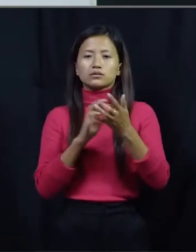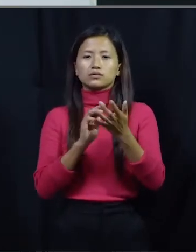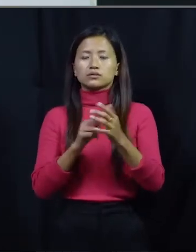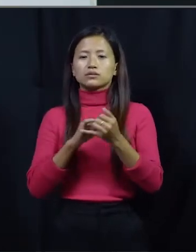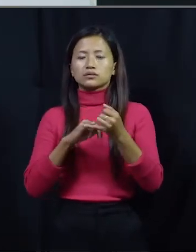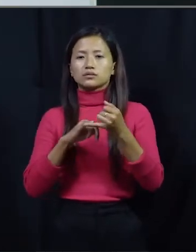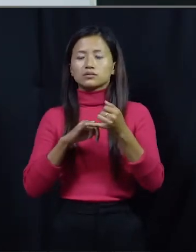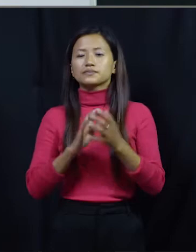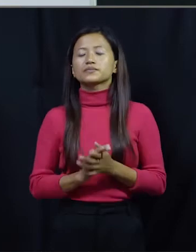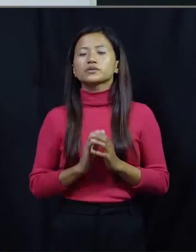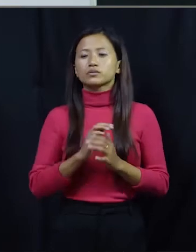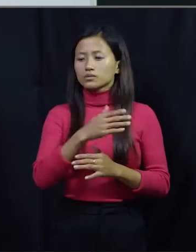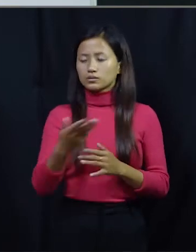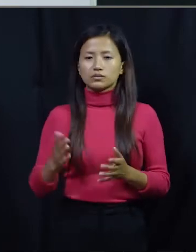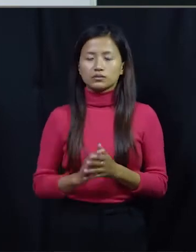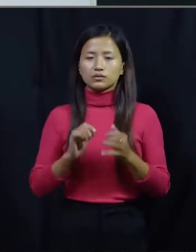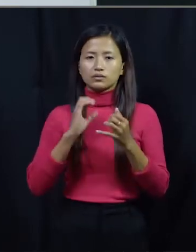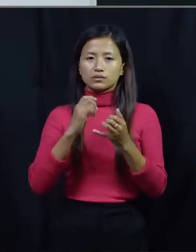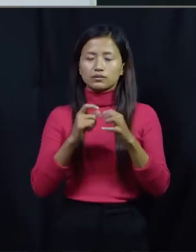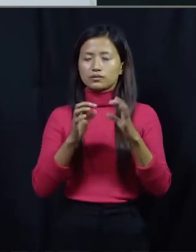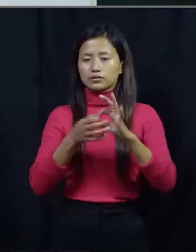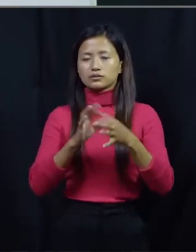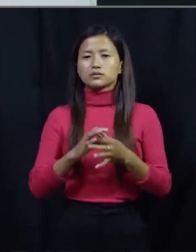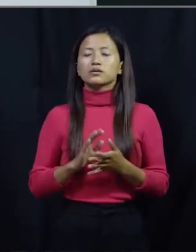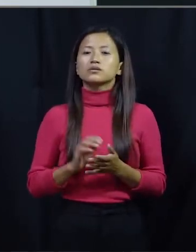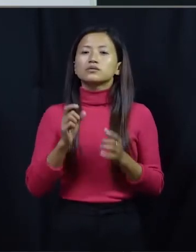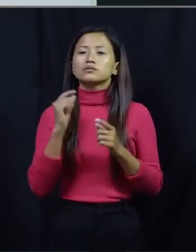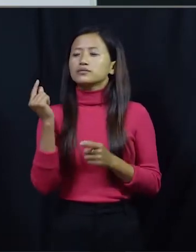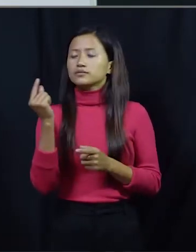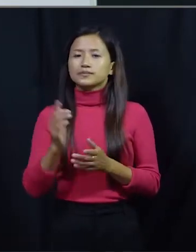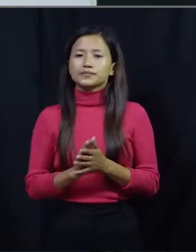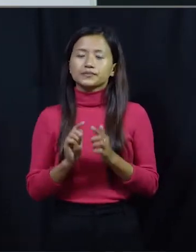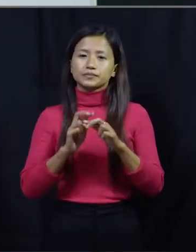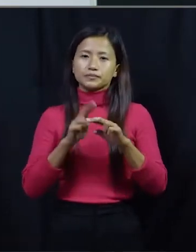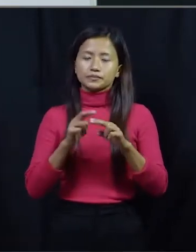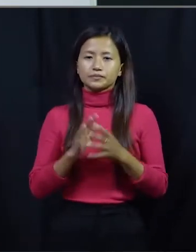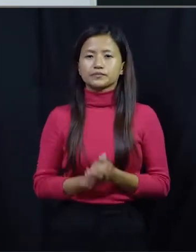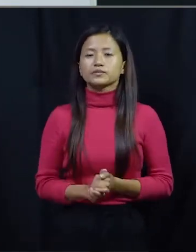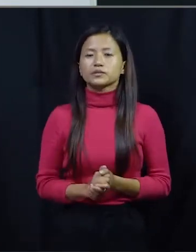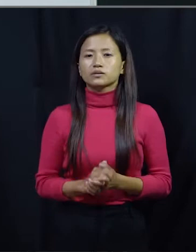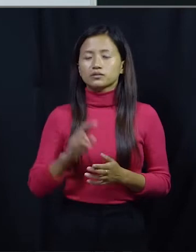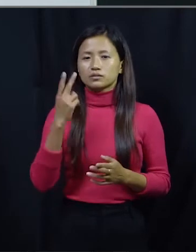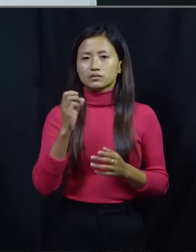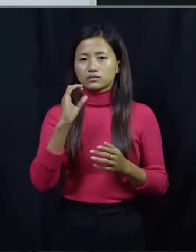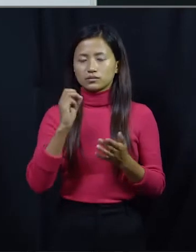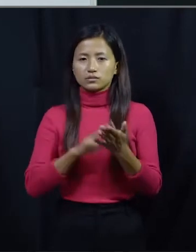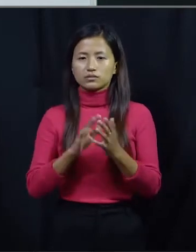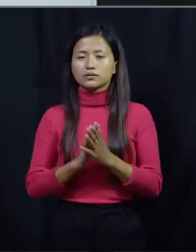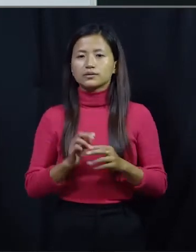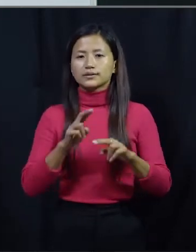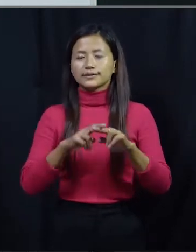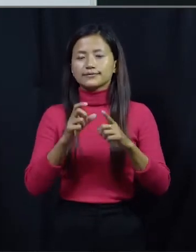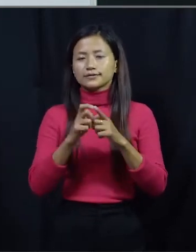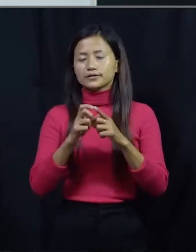those relations are called functions. Okay, so what are those two conditions? So let me define